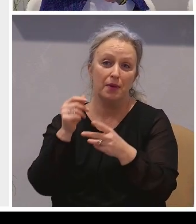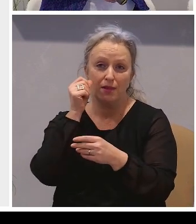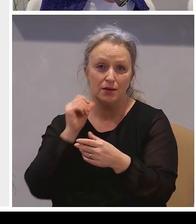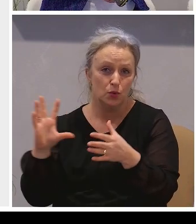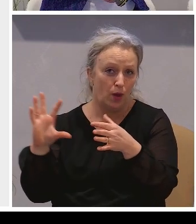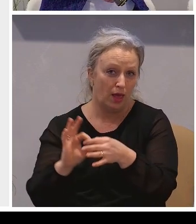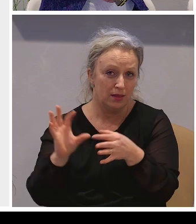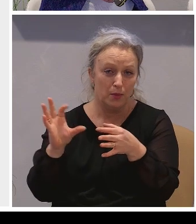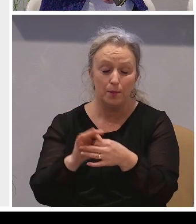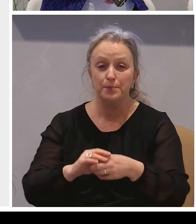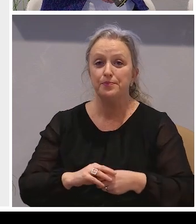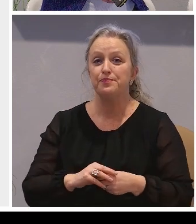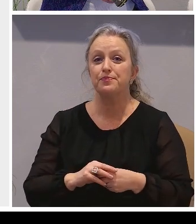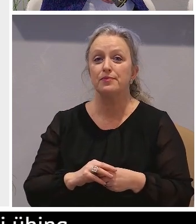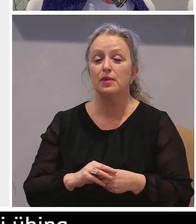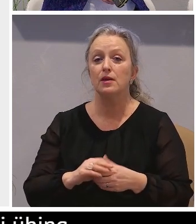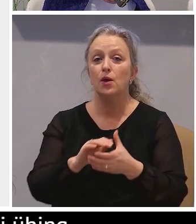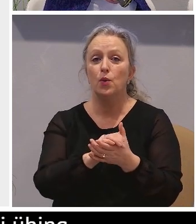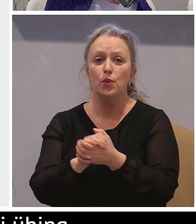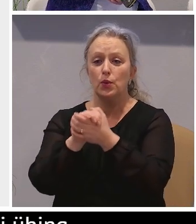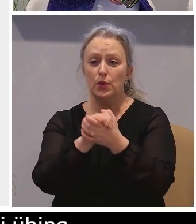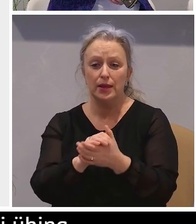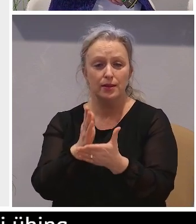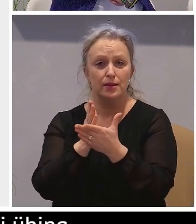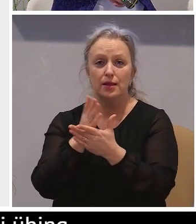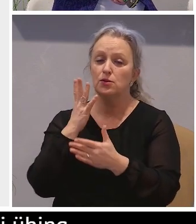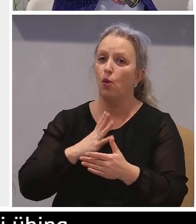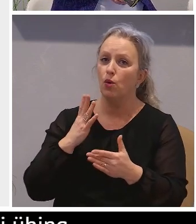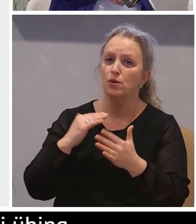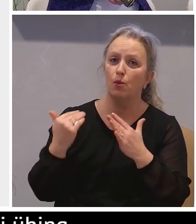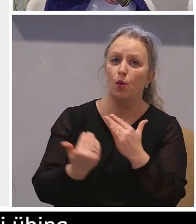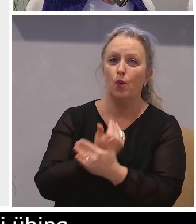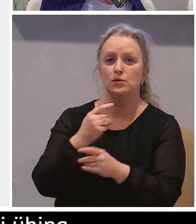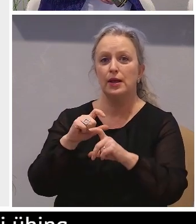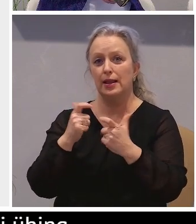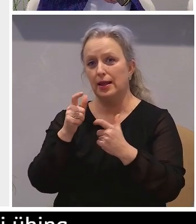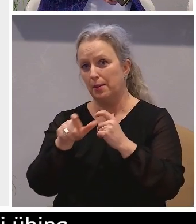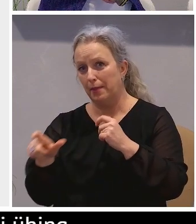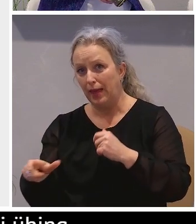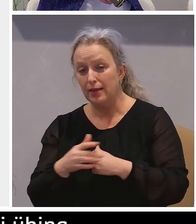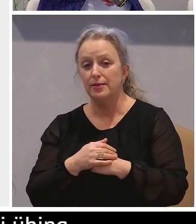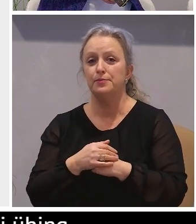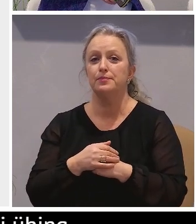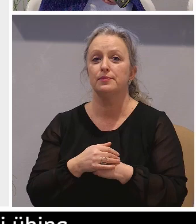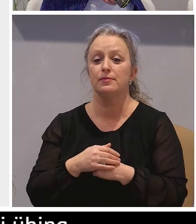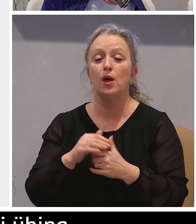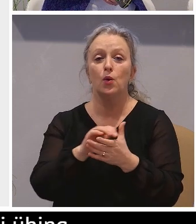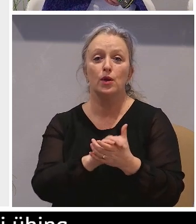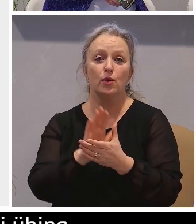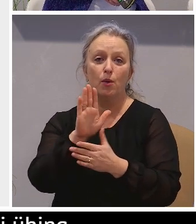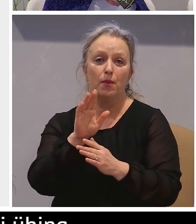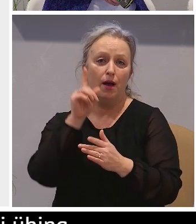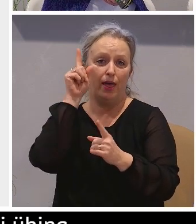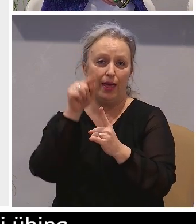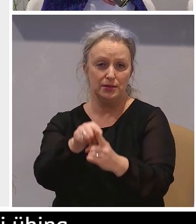ja patients, kindlasti their see families, ühing ootab uusi liikmeid and ja this ühingu eesmärk on NGO ikkagi is kaitsta ja welcoming new toetada